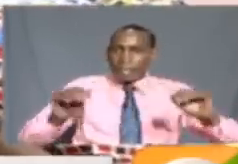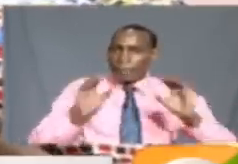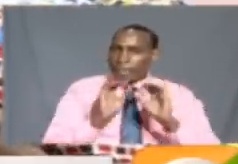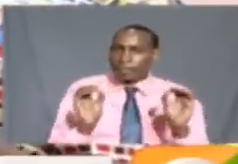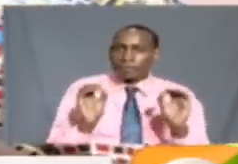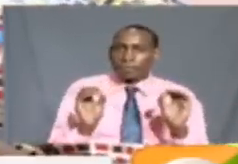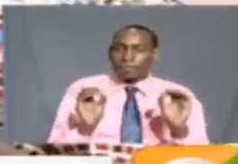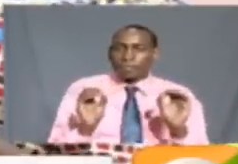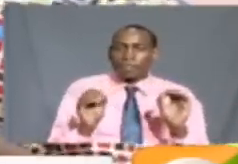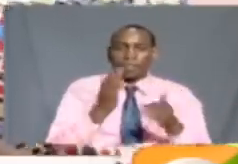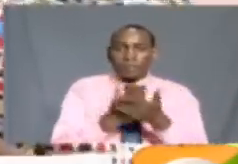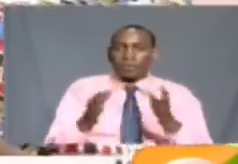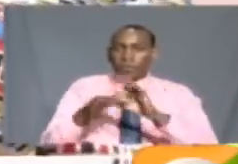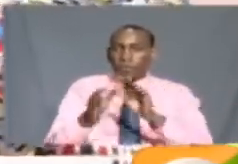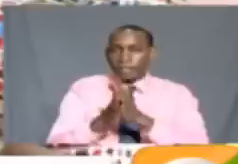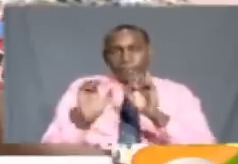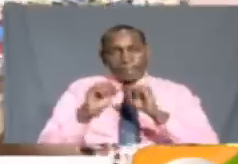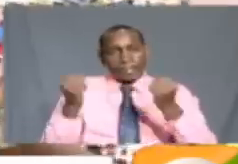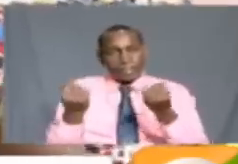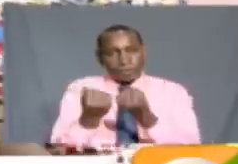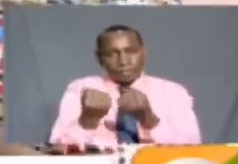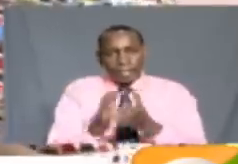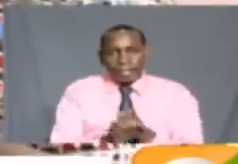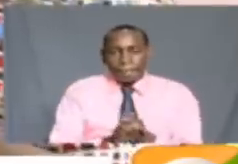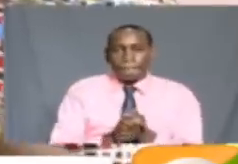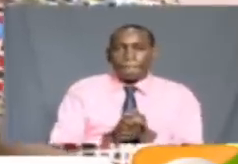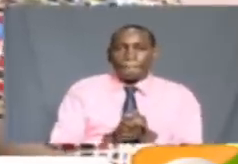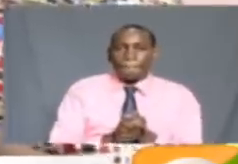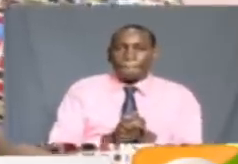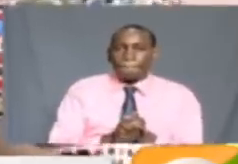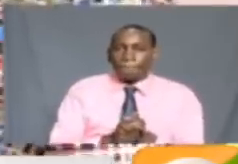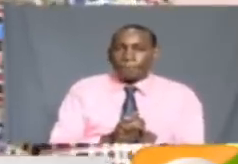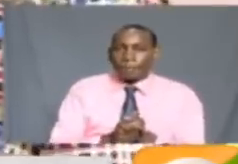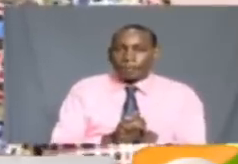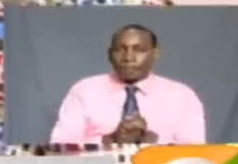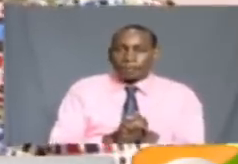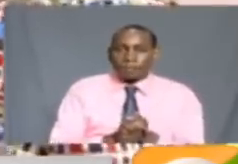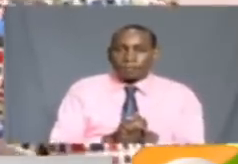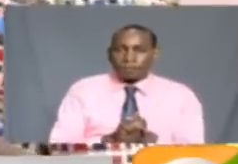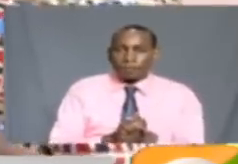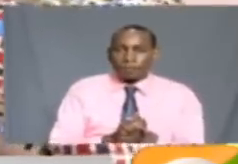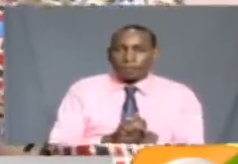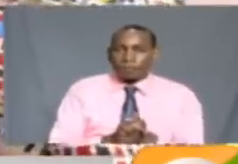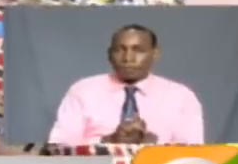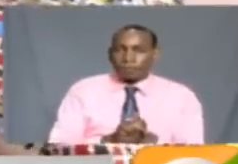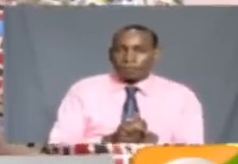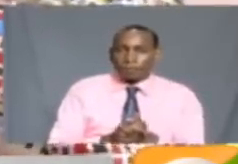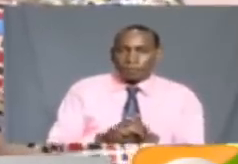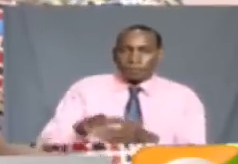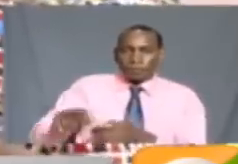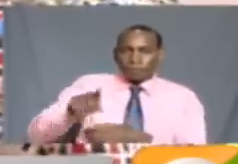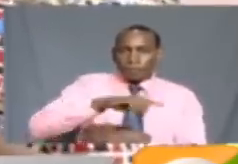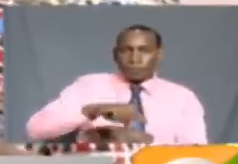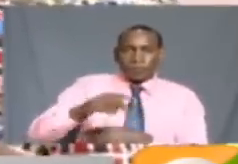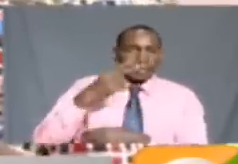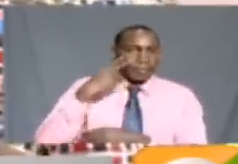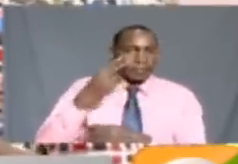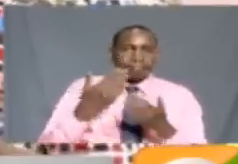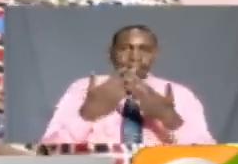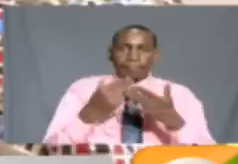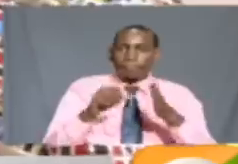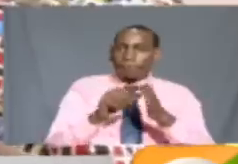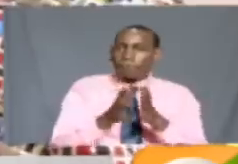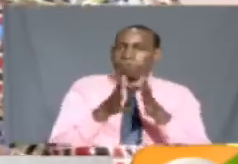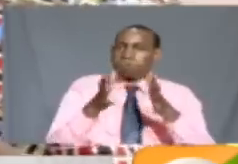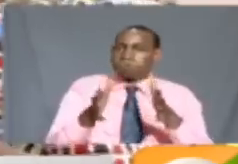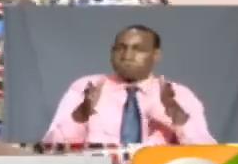entity from the society. And so wherever that monster came in, it came in through with the adults. And we've been watching this thing growing.